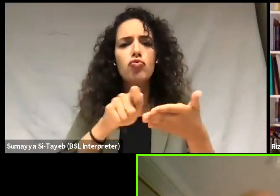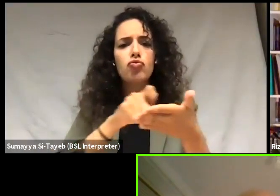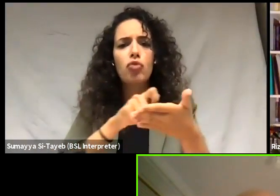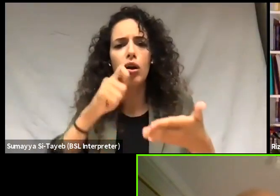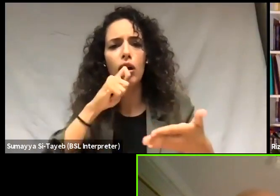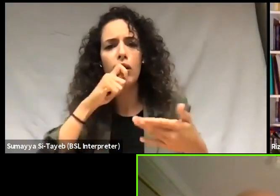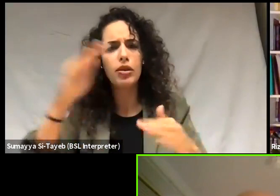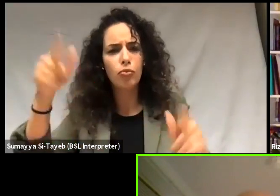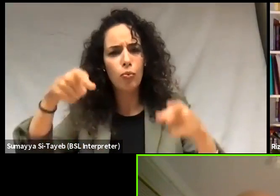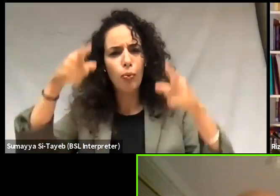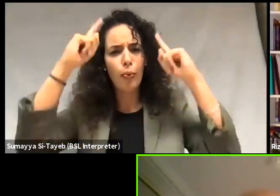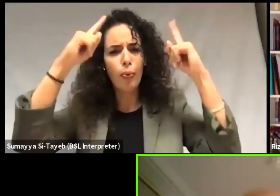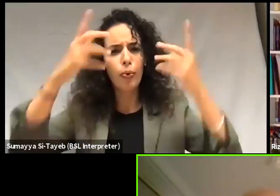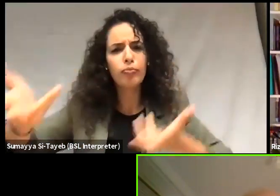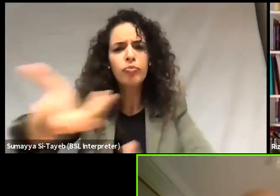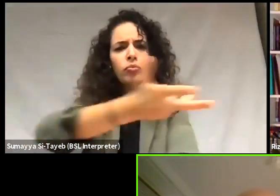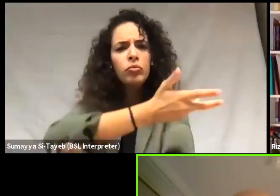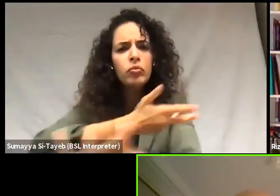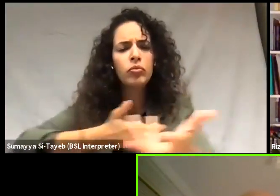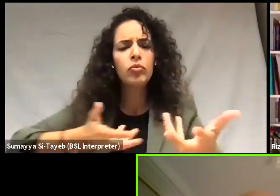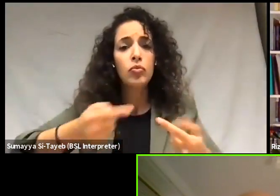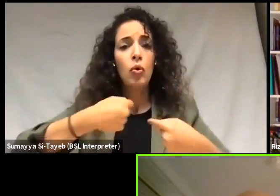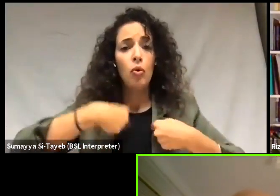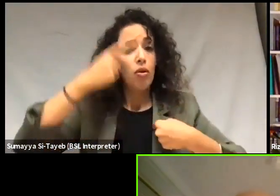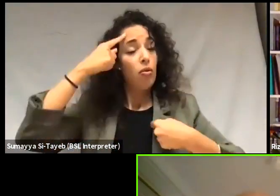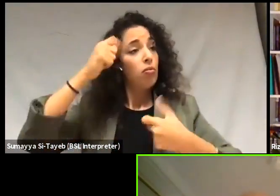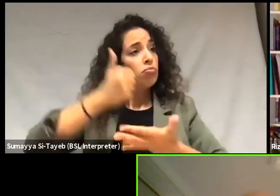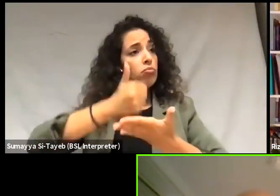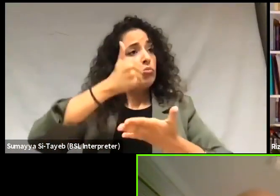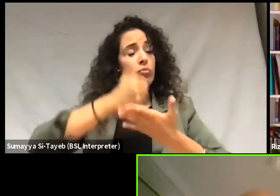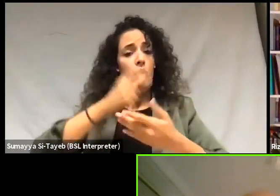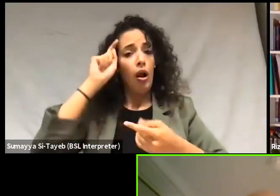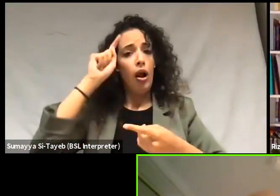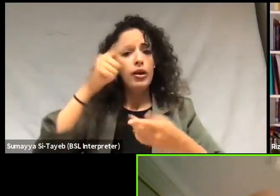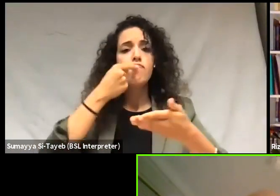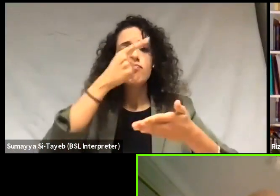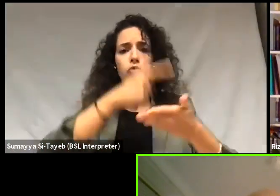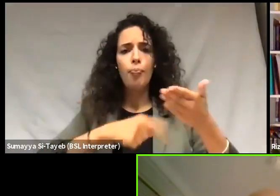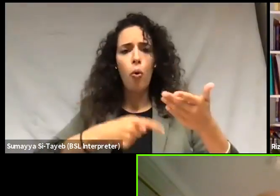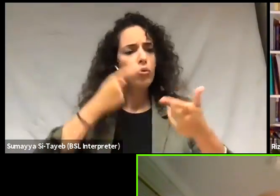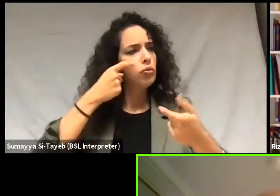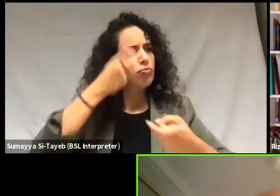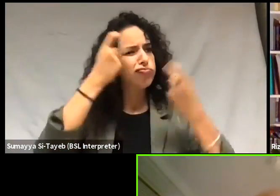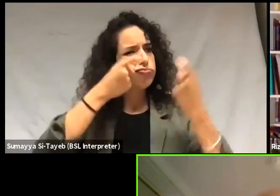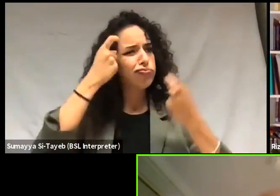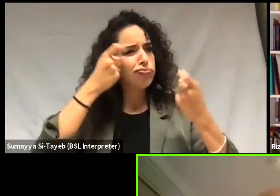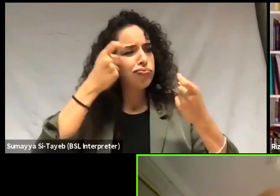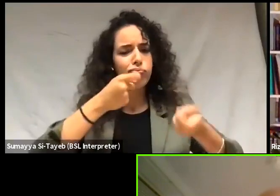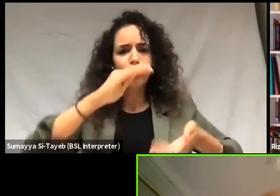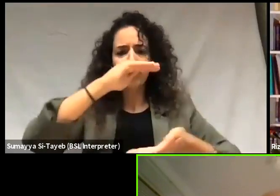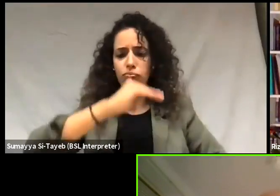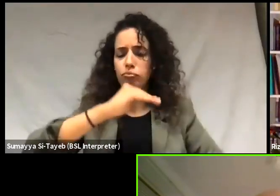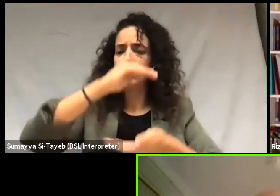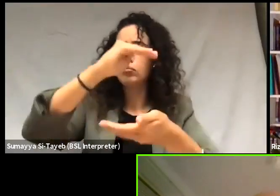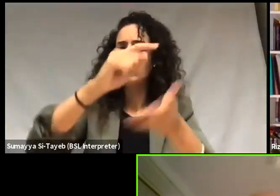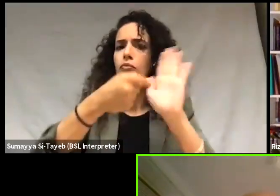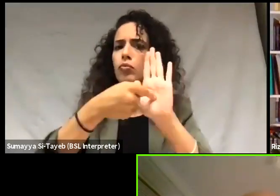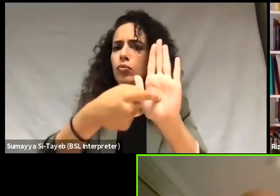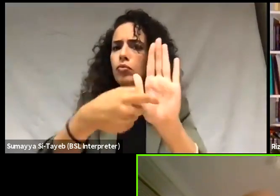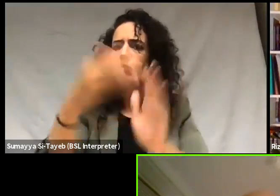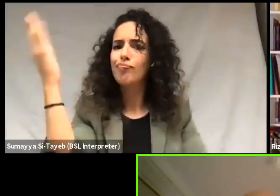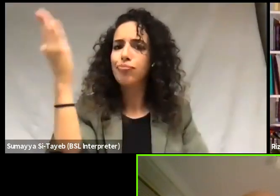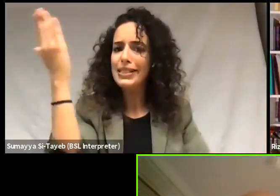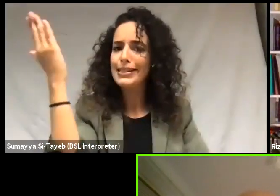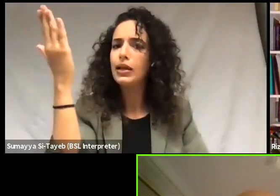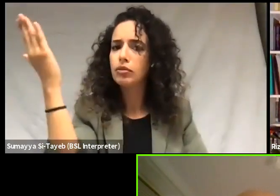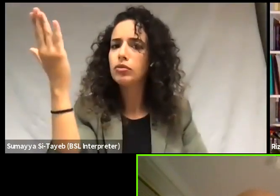very good idea to take some of these findings to the people who effectively cover these things and have covered them over the years and who